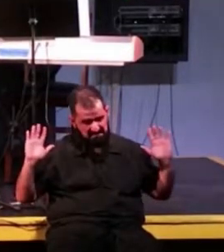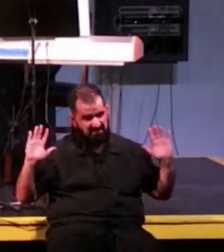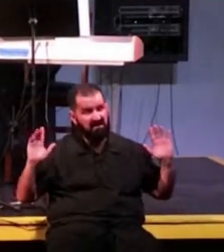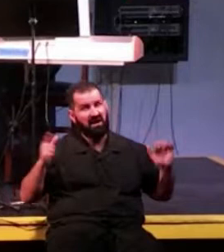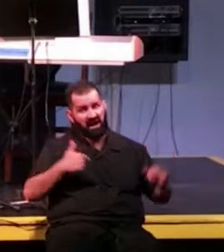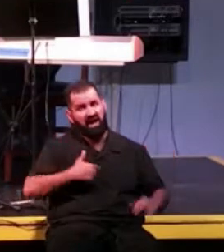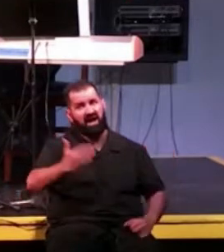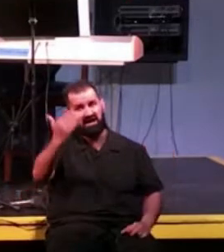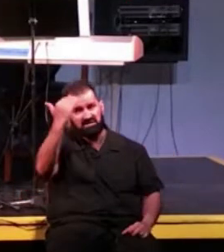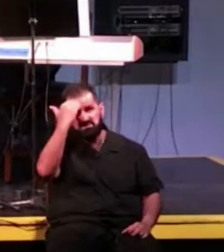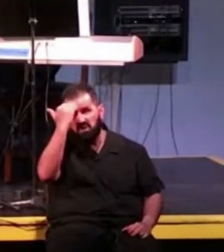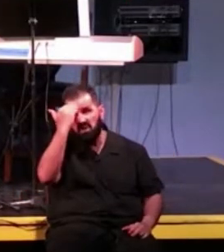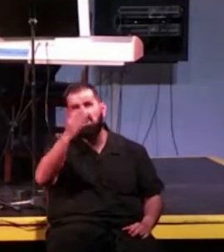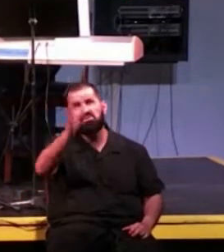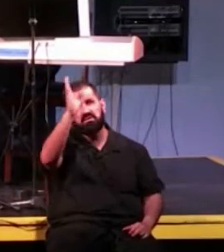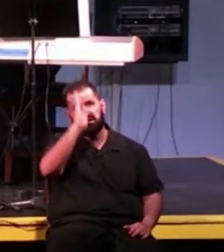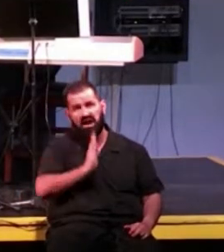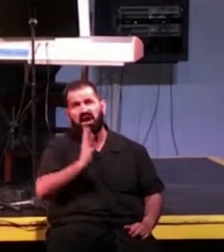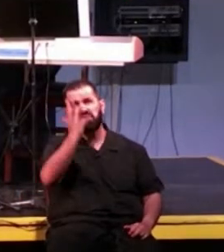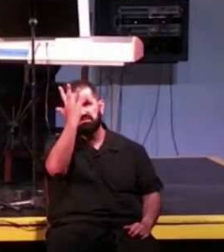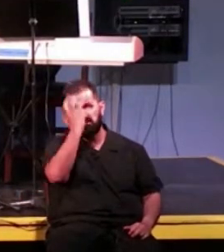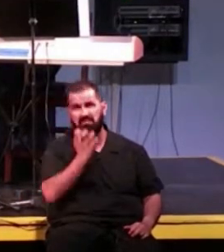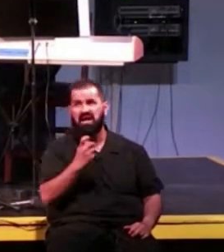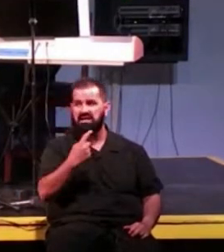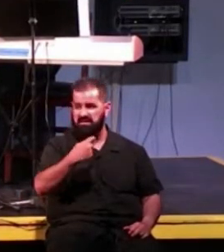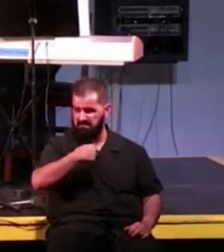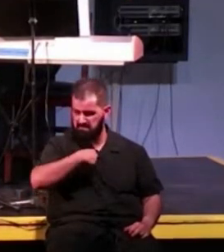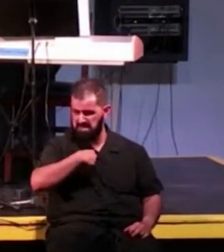I know God is mad at me.